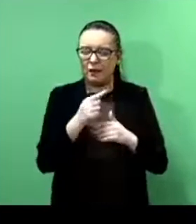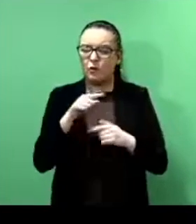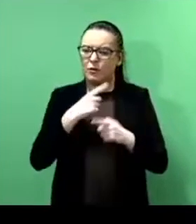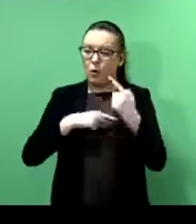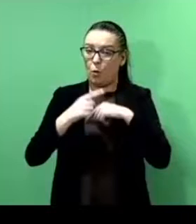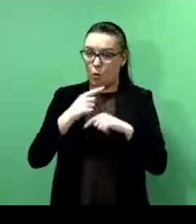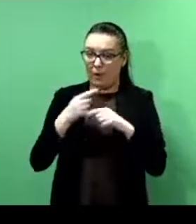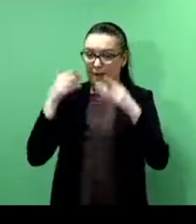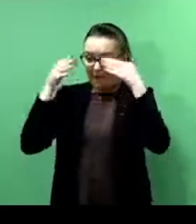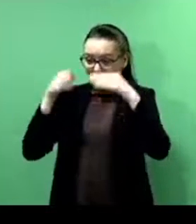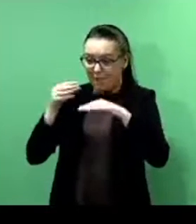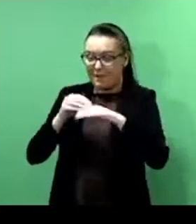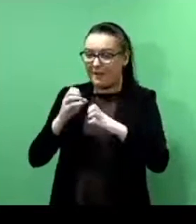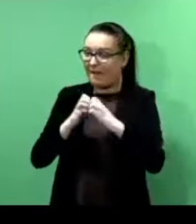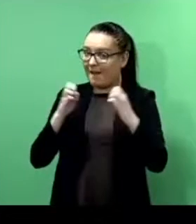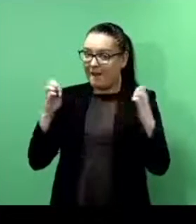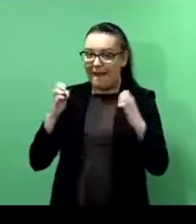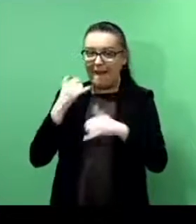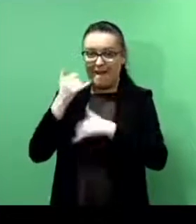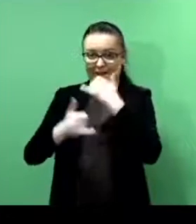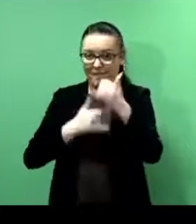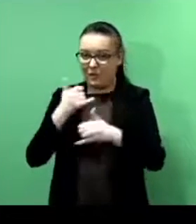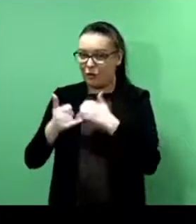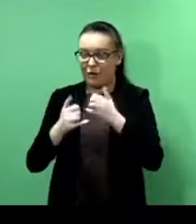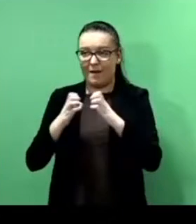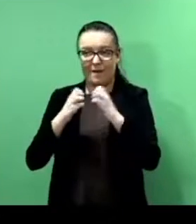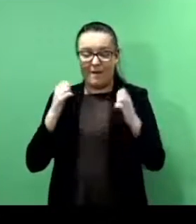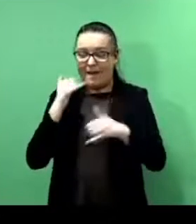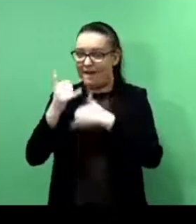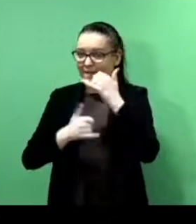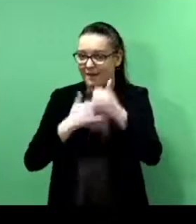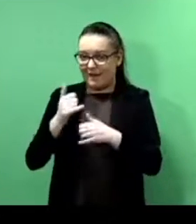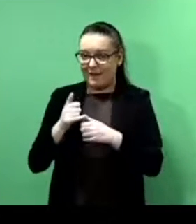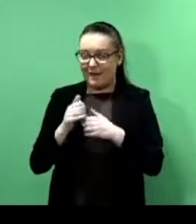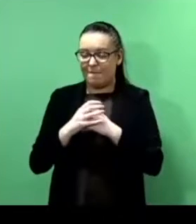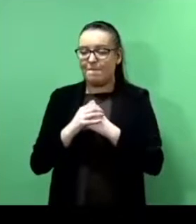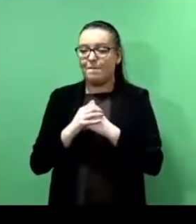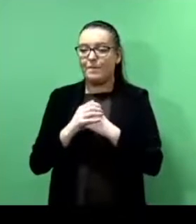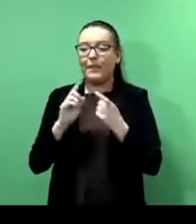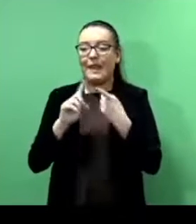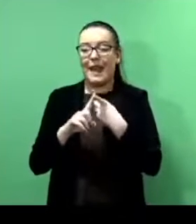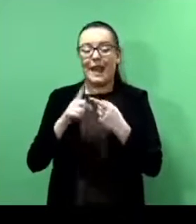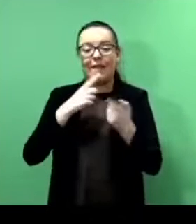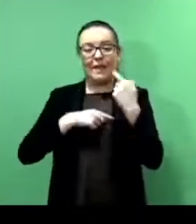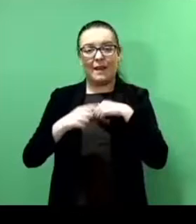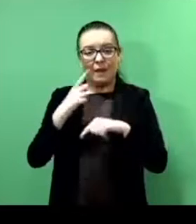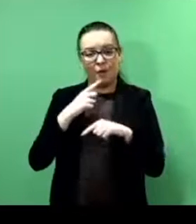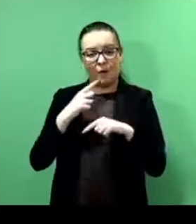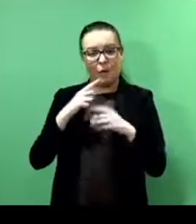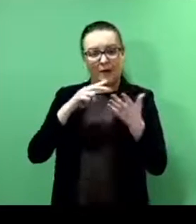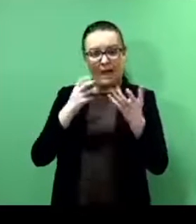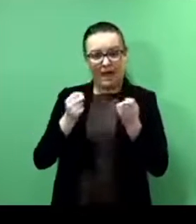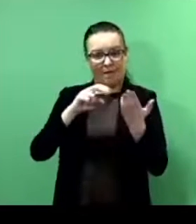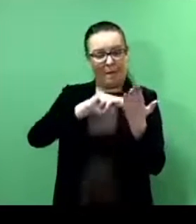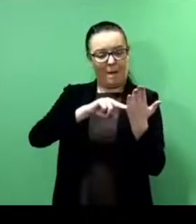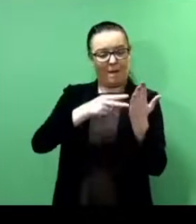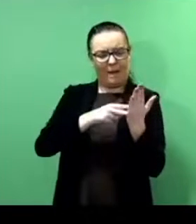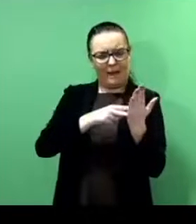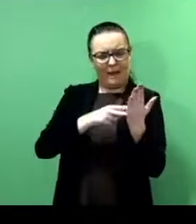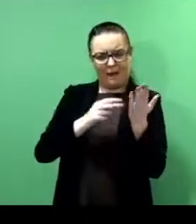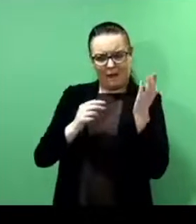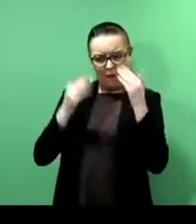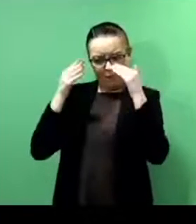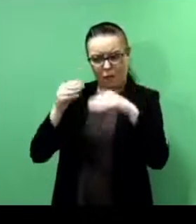review every child every year with their teacher, and we then try and put a bespoke plan in place that addresses their strengths and their